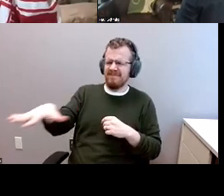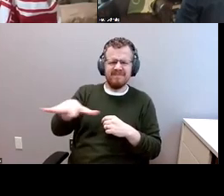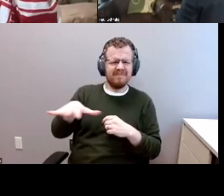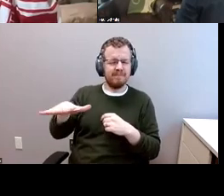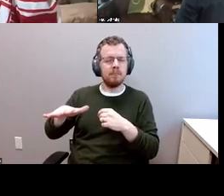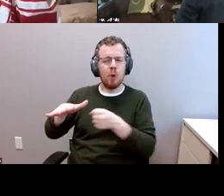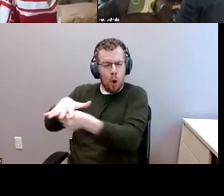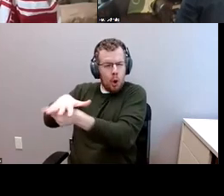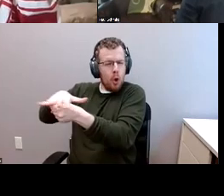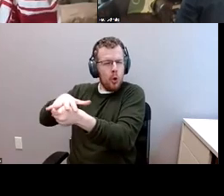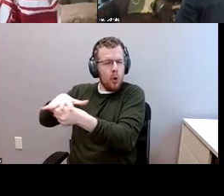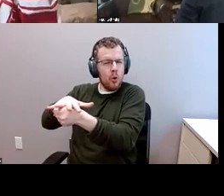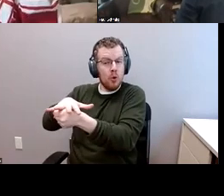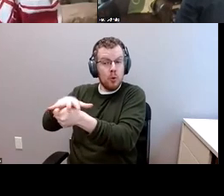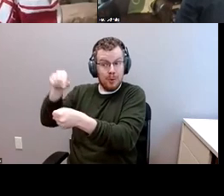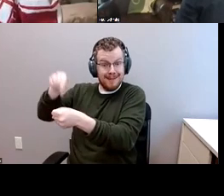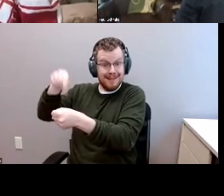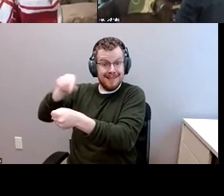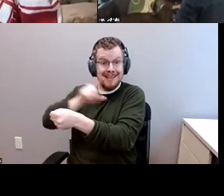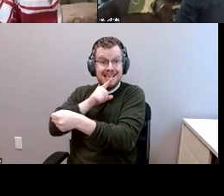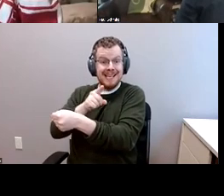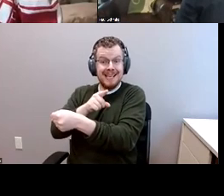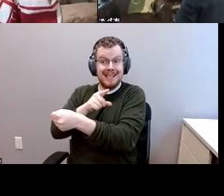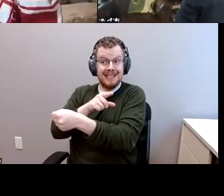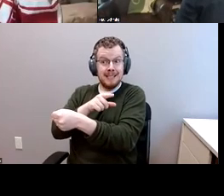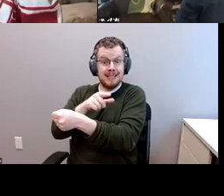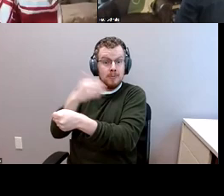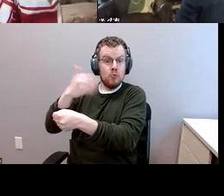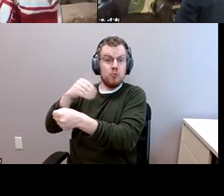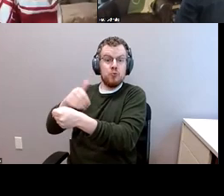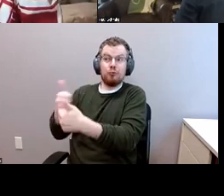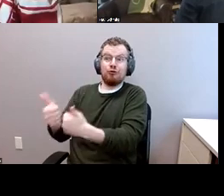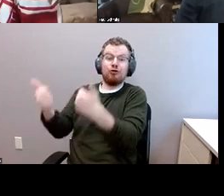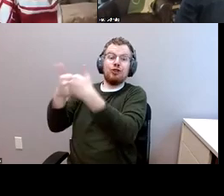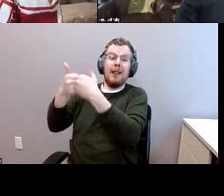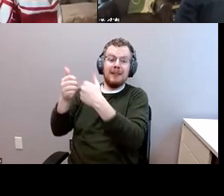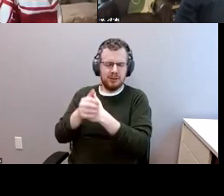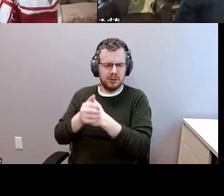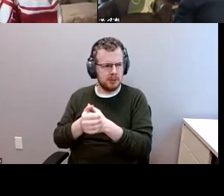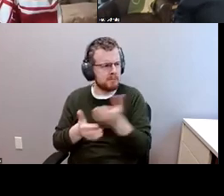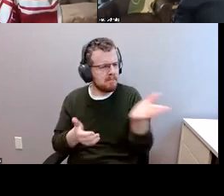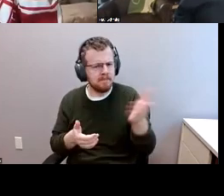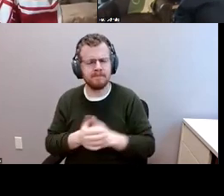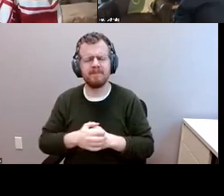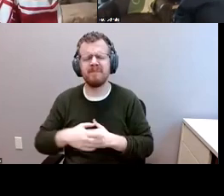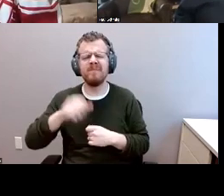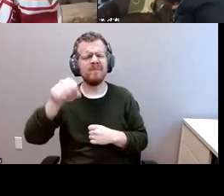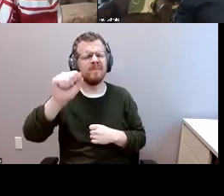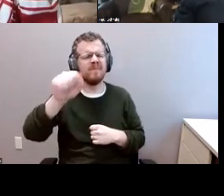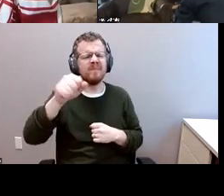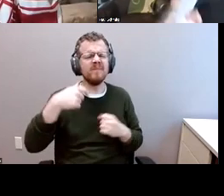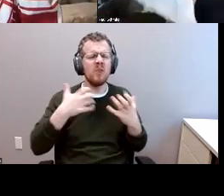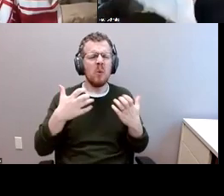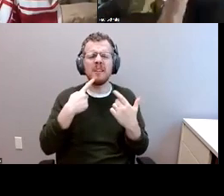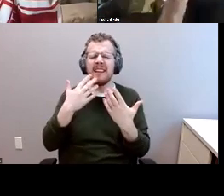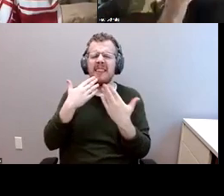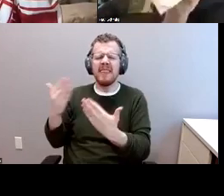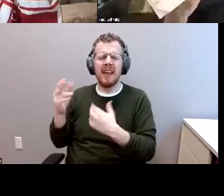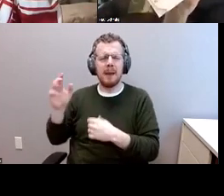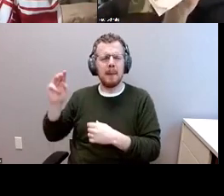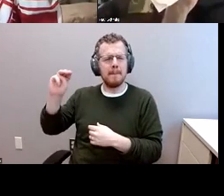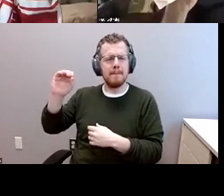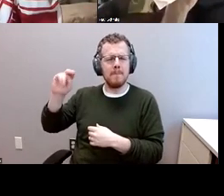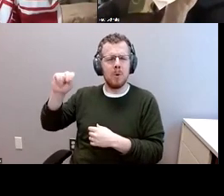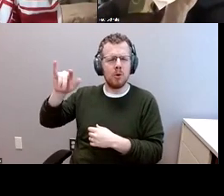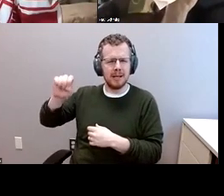context is proving to be the biggest challenge. Yeah. Well, I just want to also thank Monique and Julius and show that this